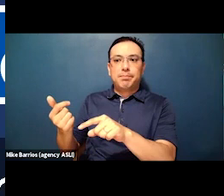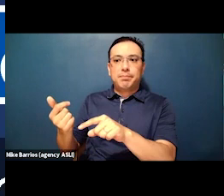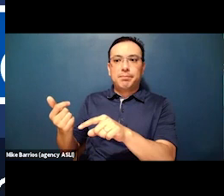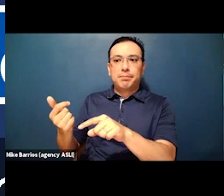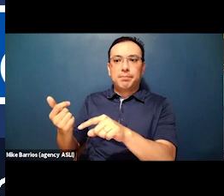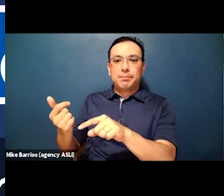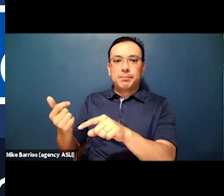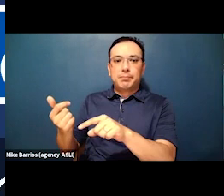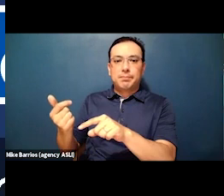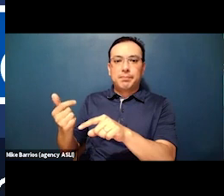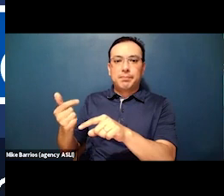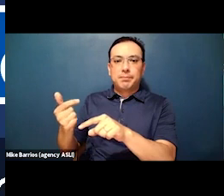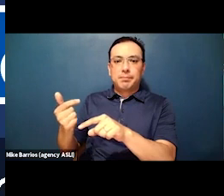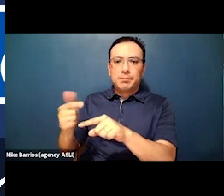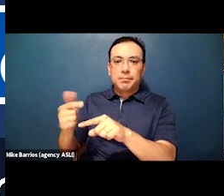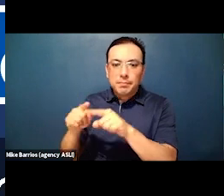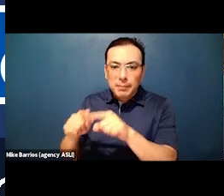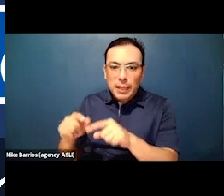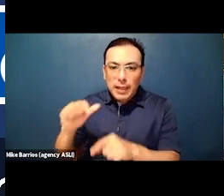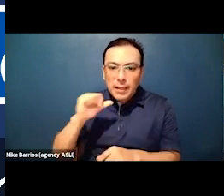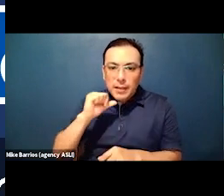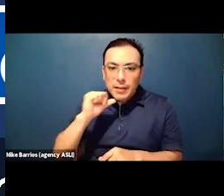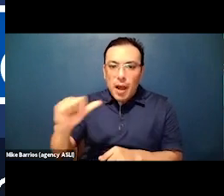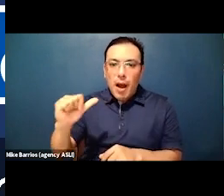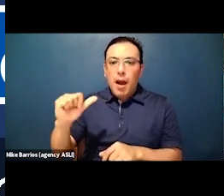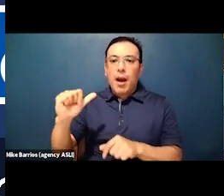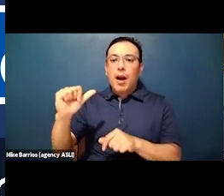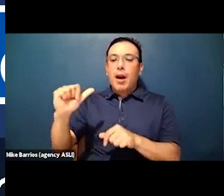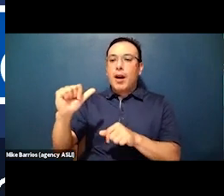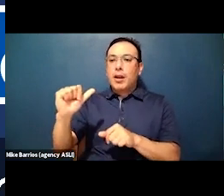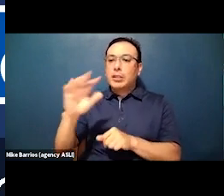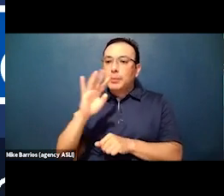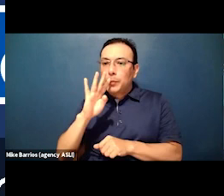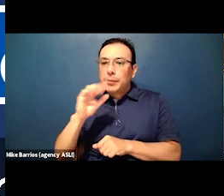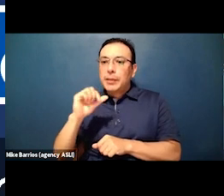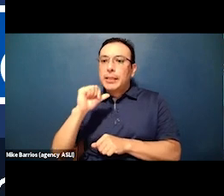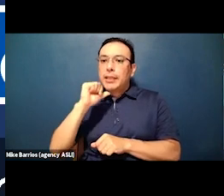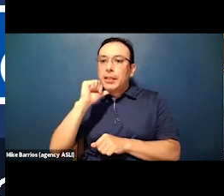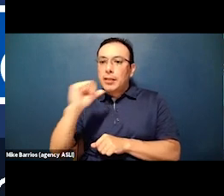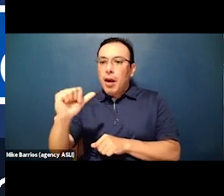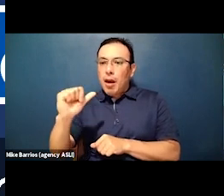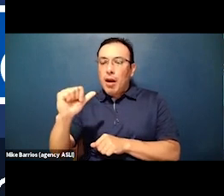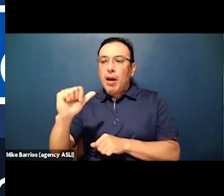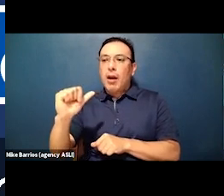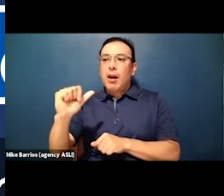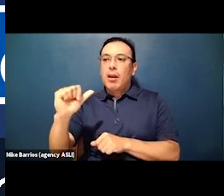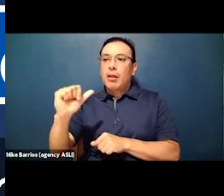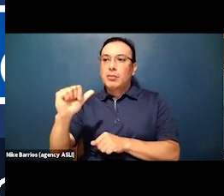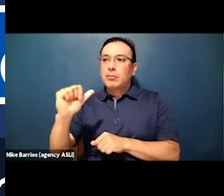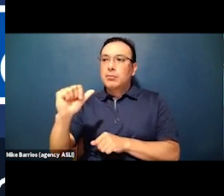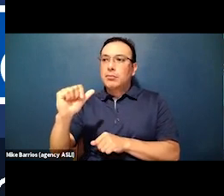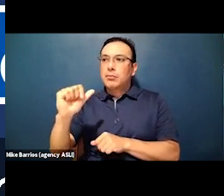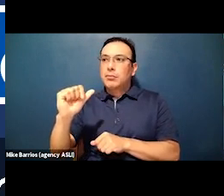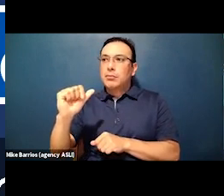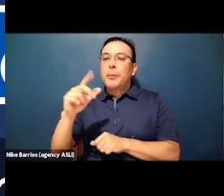non-verbal visual communication. So you know, having that clear face mask is so very important for